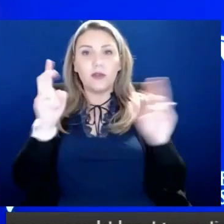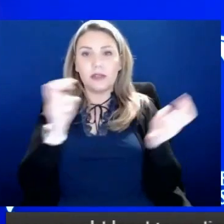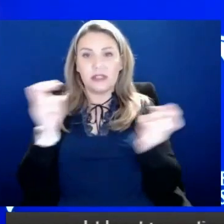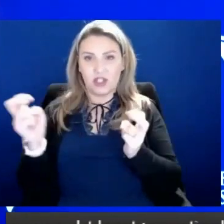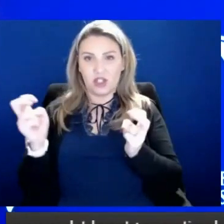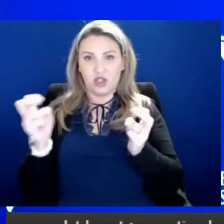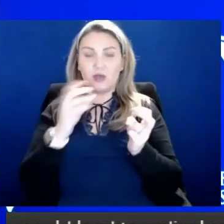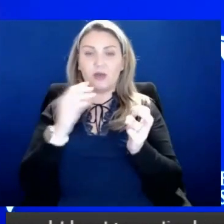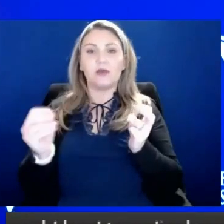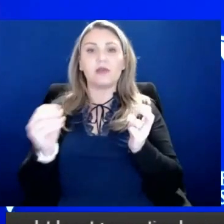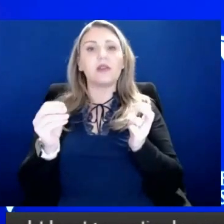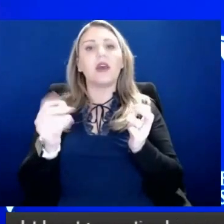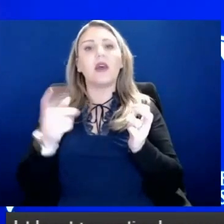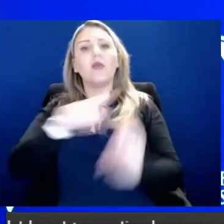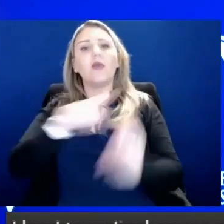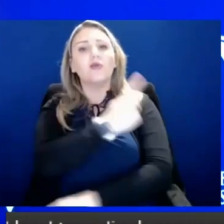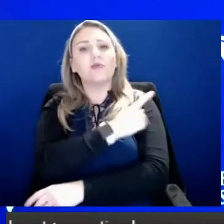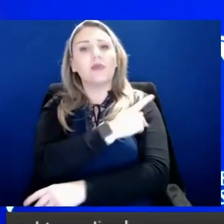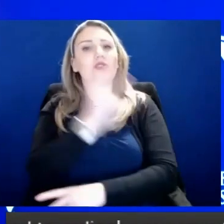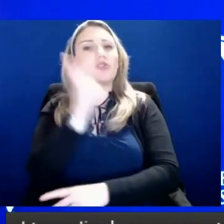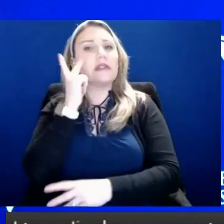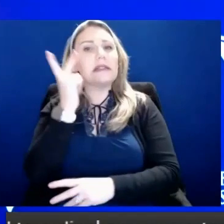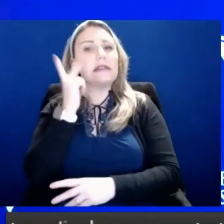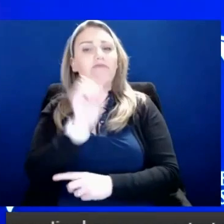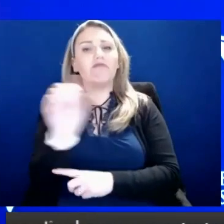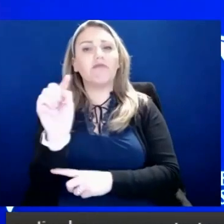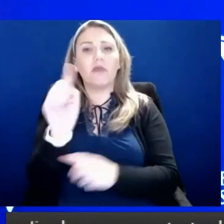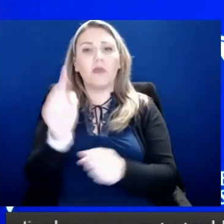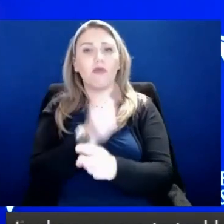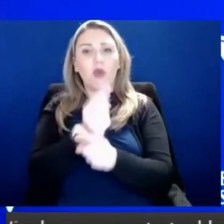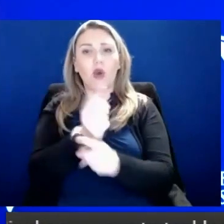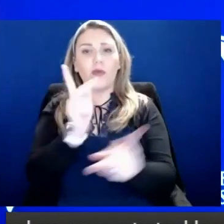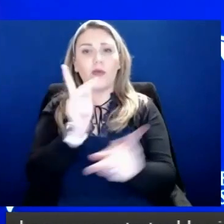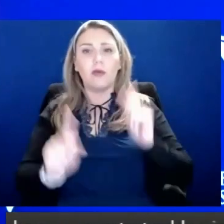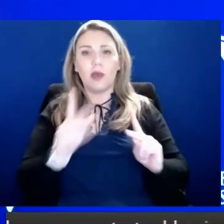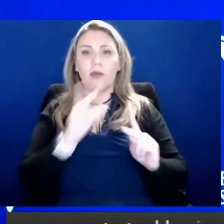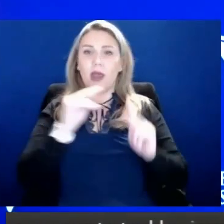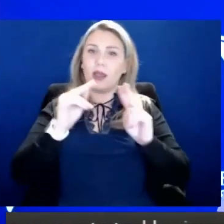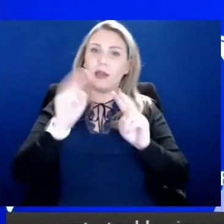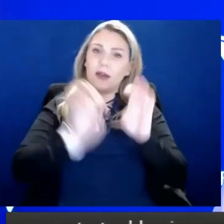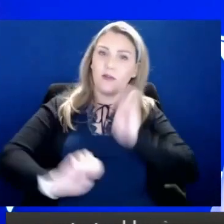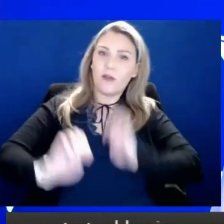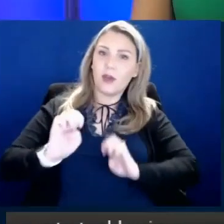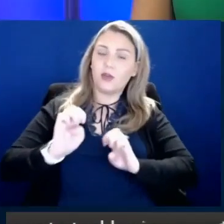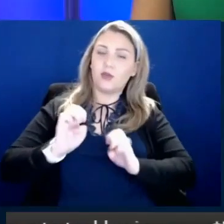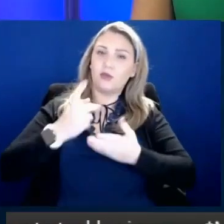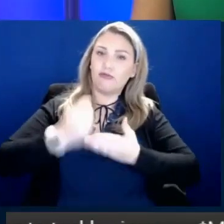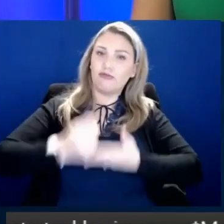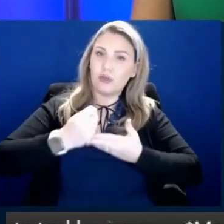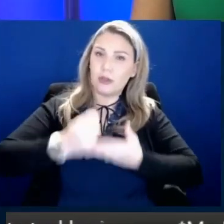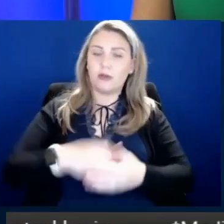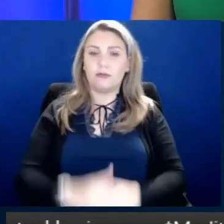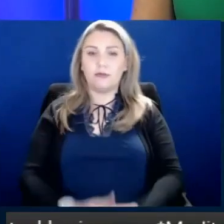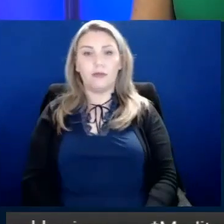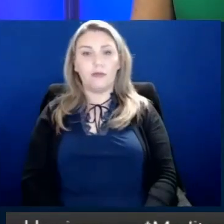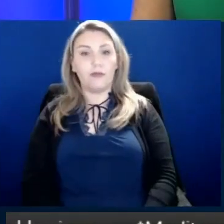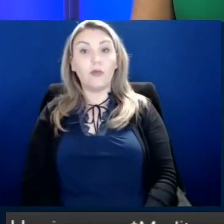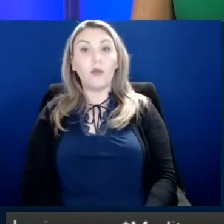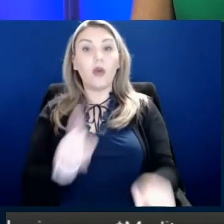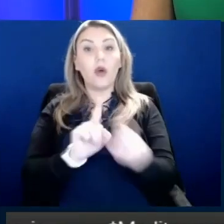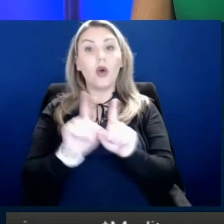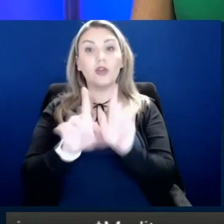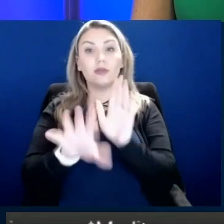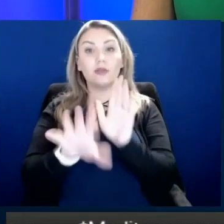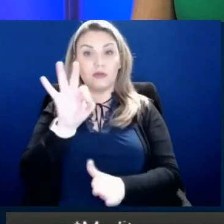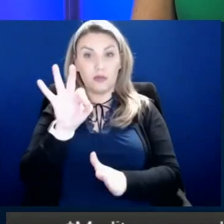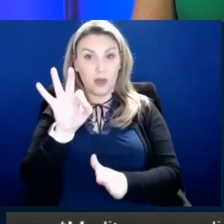these patients to see the right people so that they can get evaluated and treated as able. Okay, so there's been also a discovery that could lead